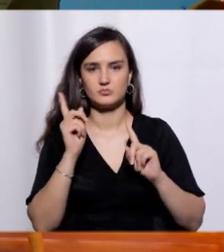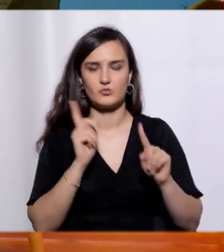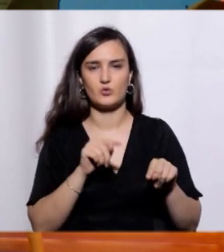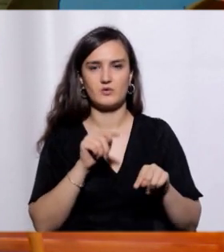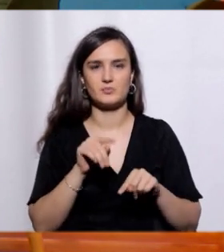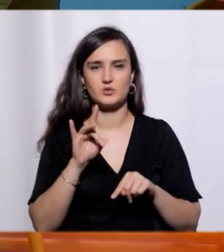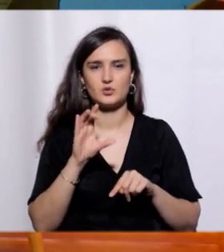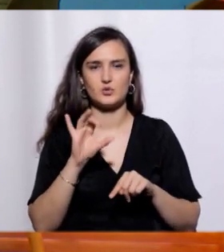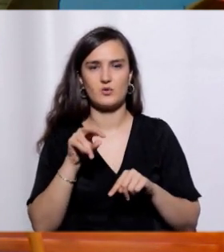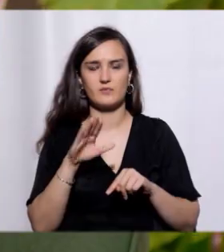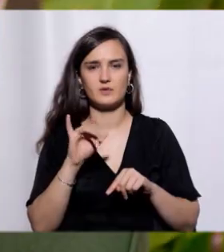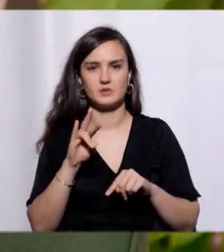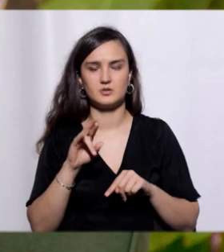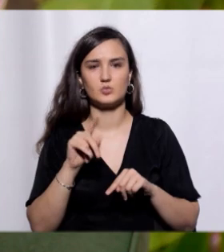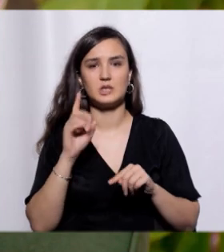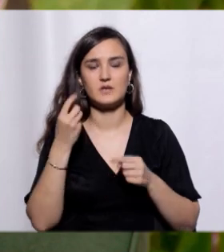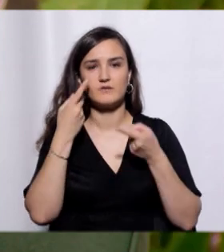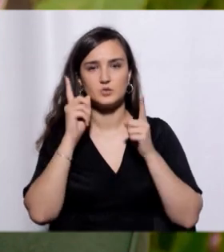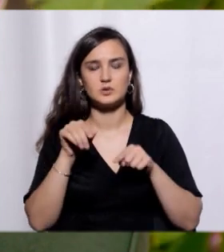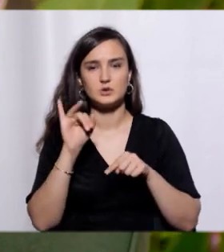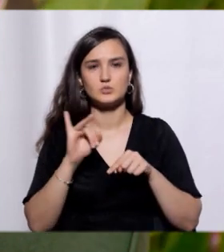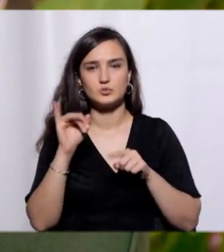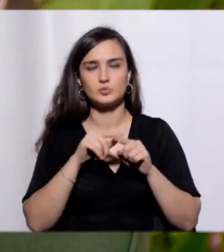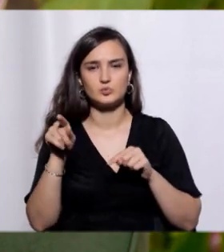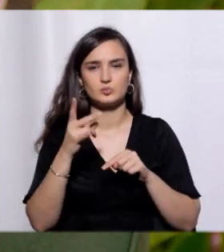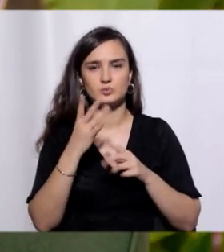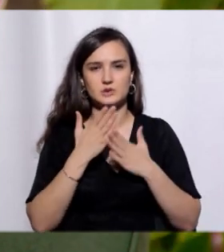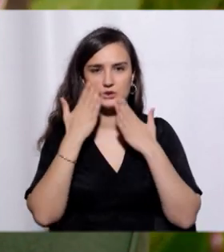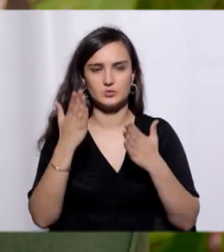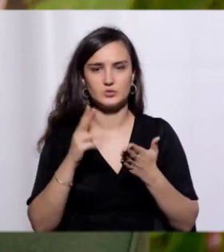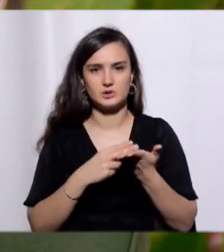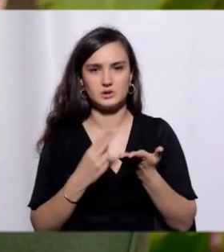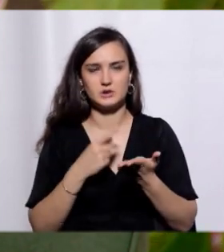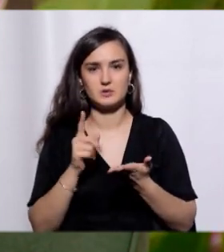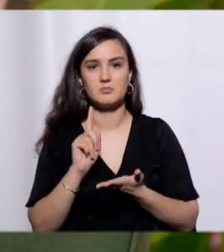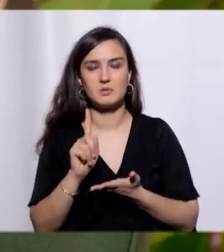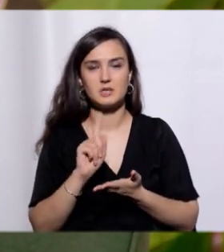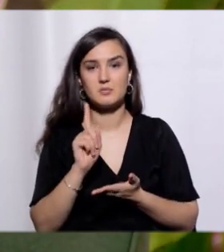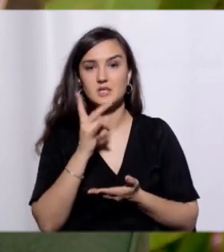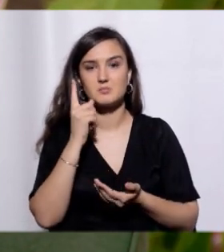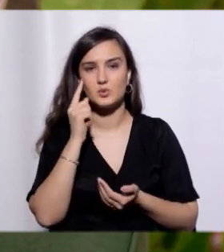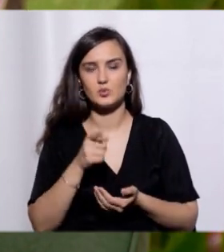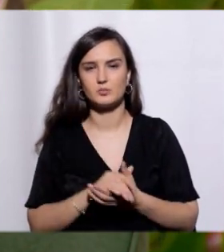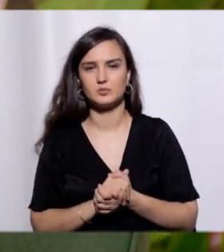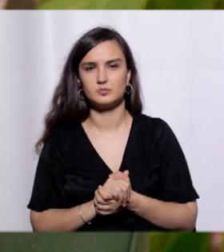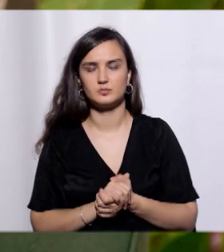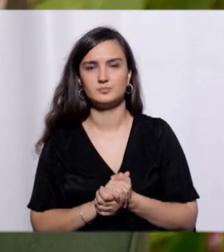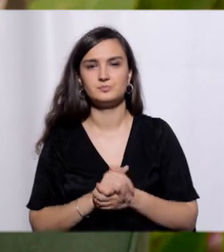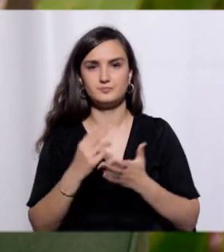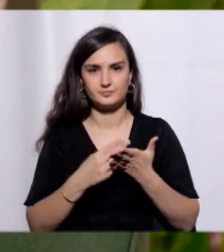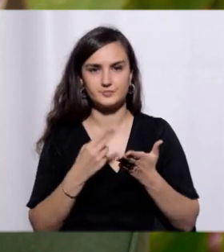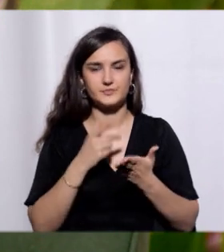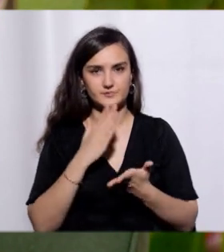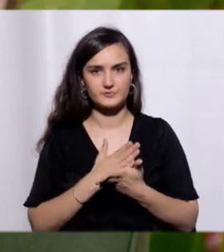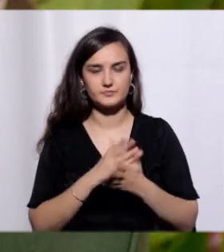Thornfield. Of course, to know more about this story, you need to read the book. But what do you think? Does this book